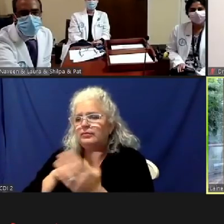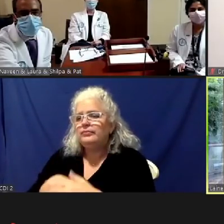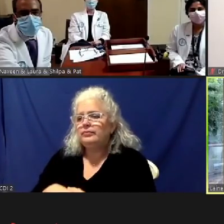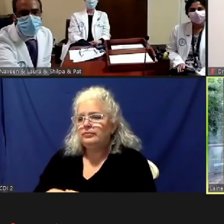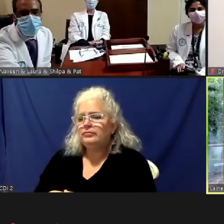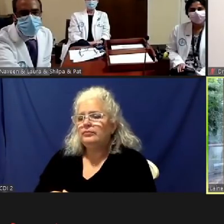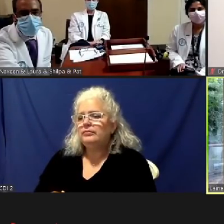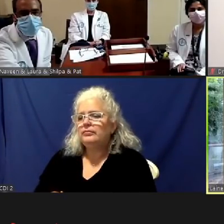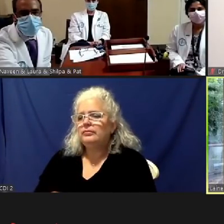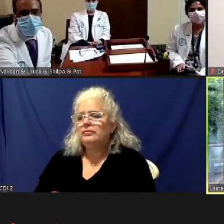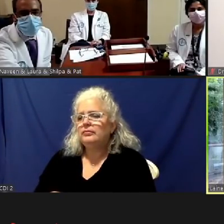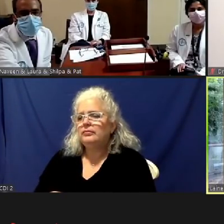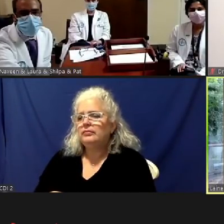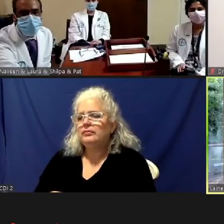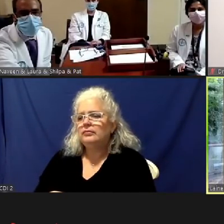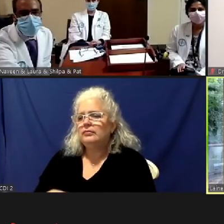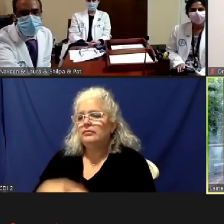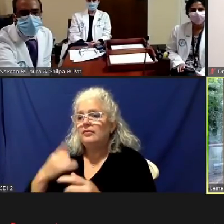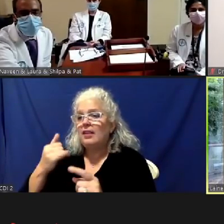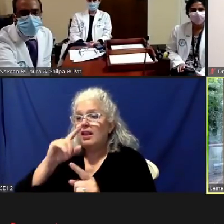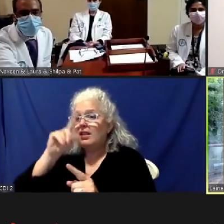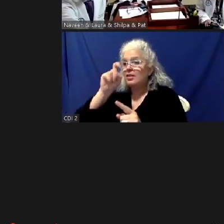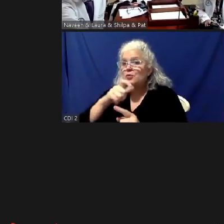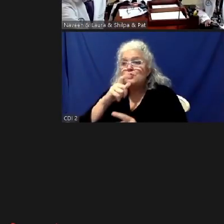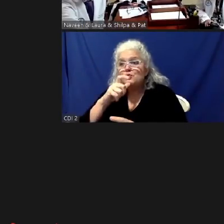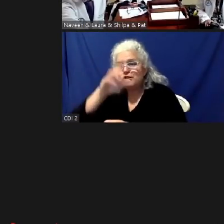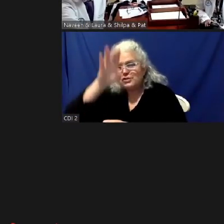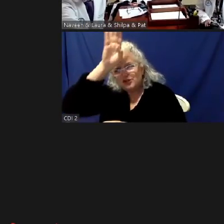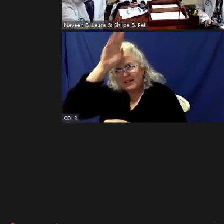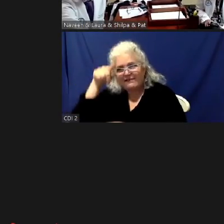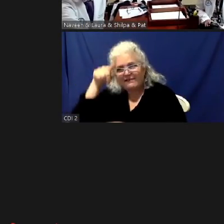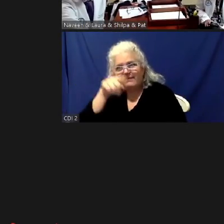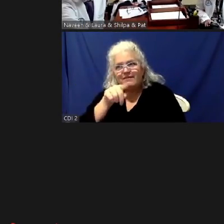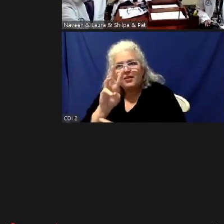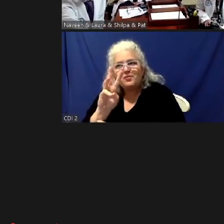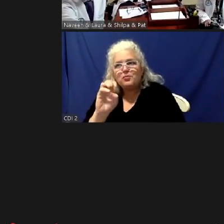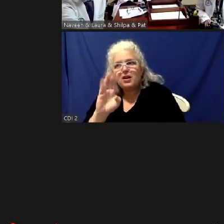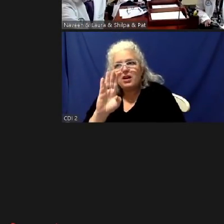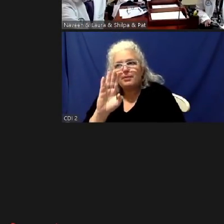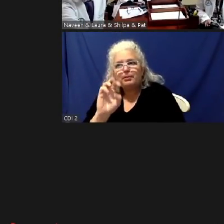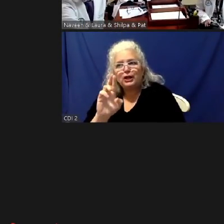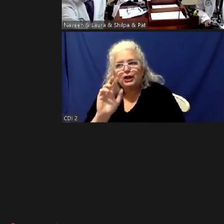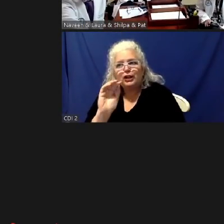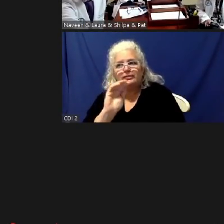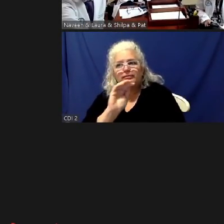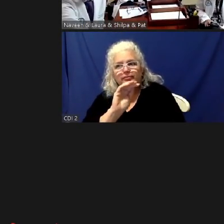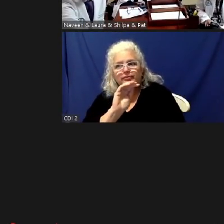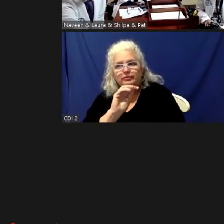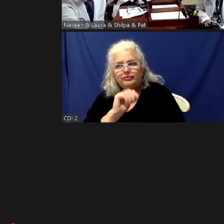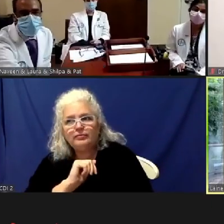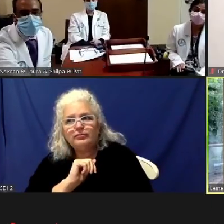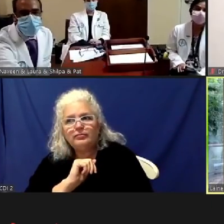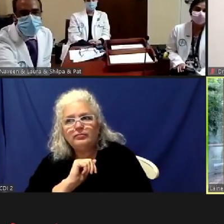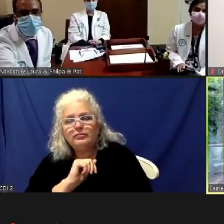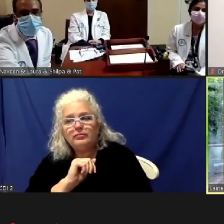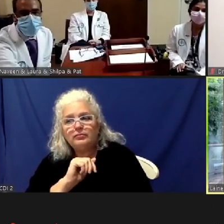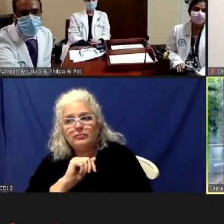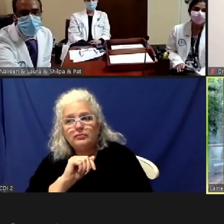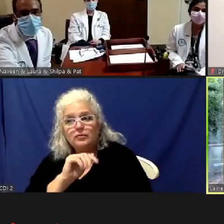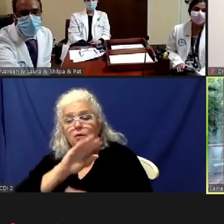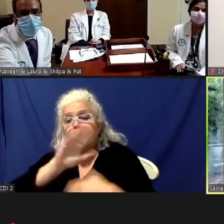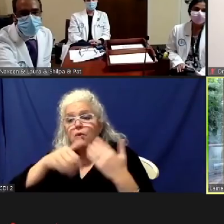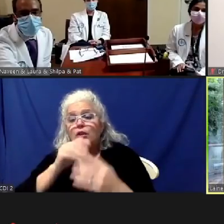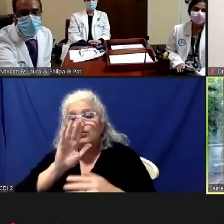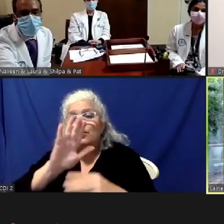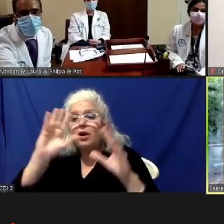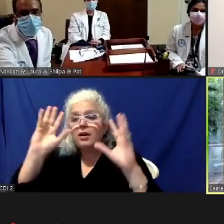Weber. Wondering if all of your paramedics have been vaccinated. Well, I guess we've already had Kaiser talk about